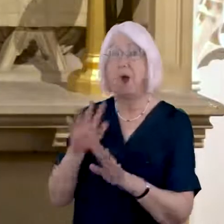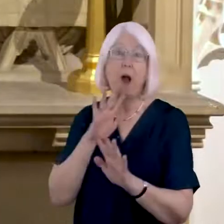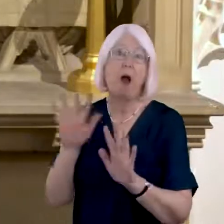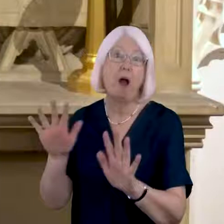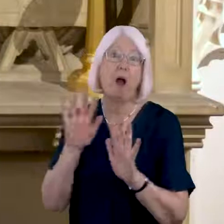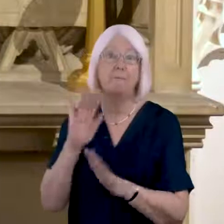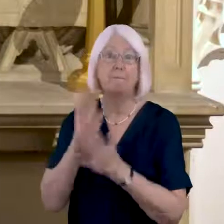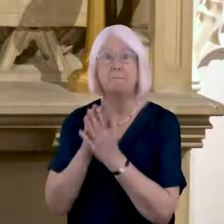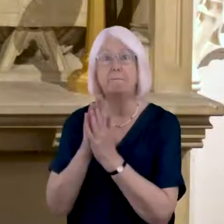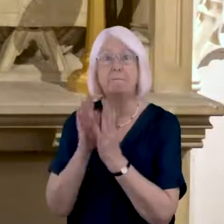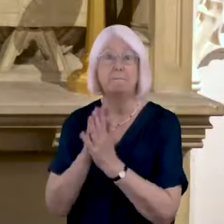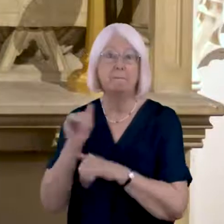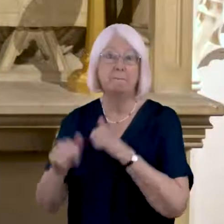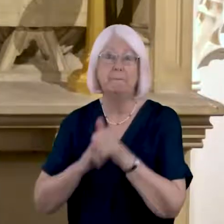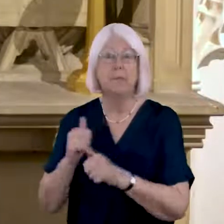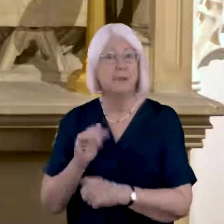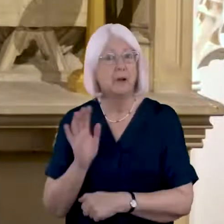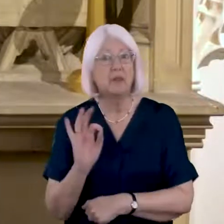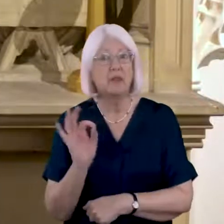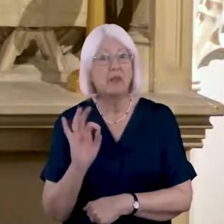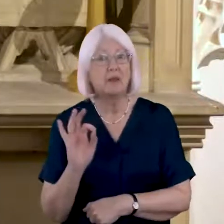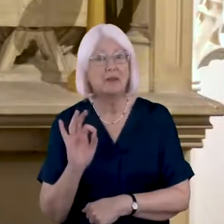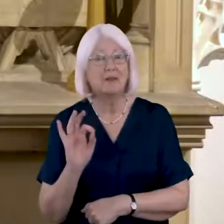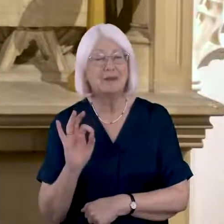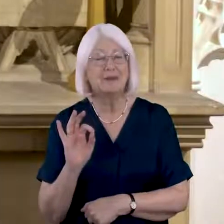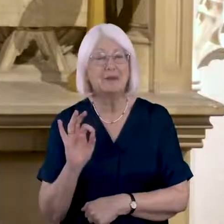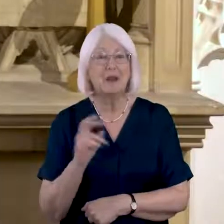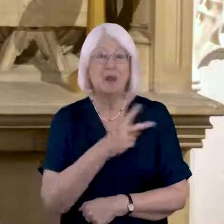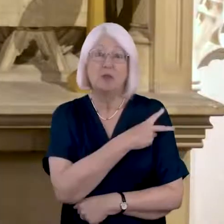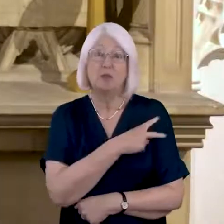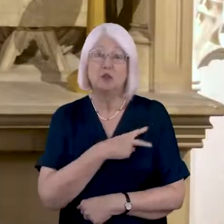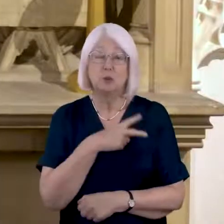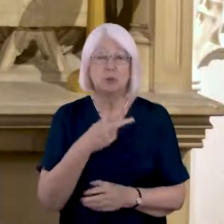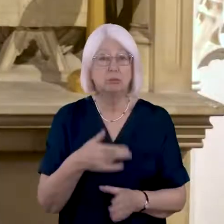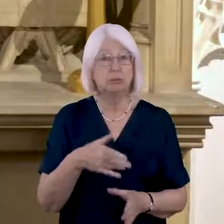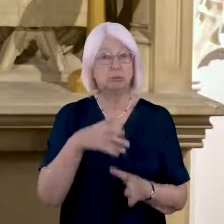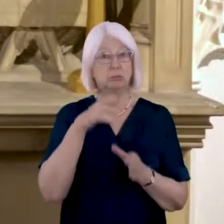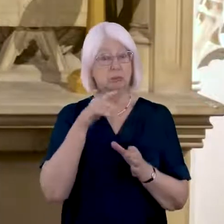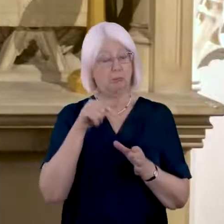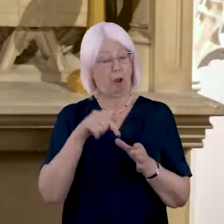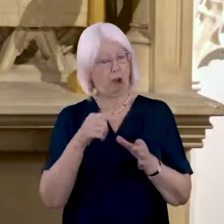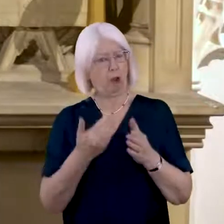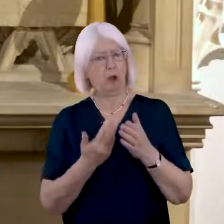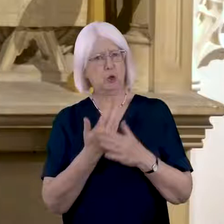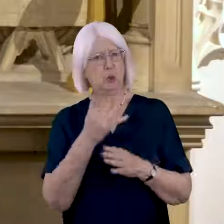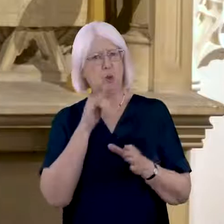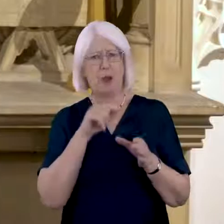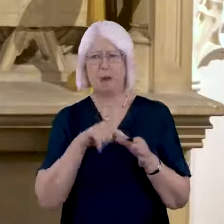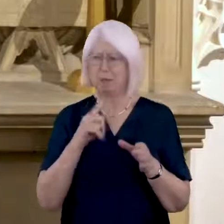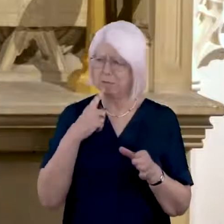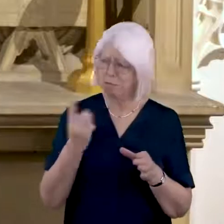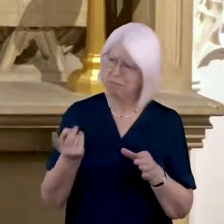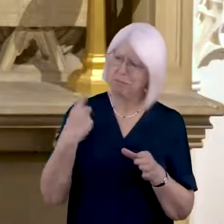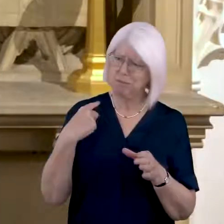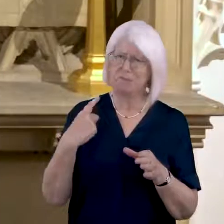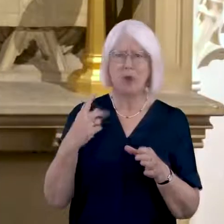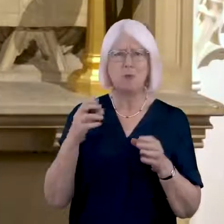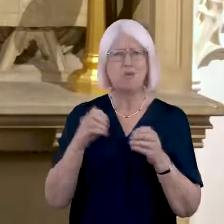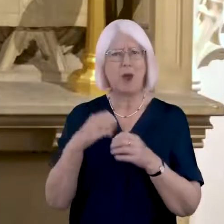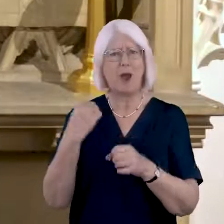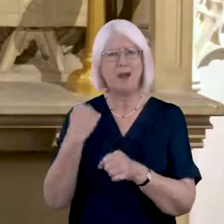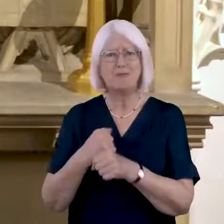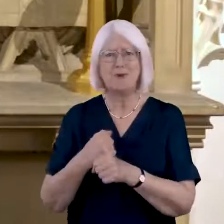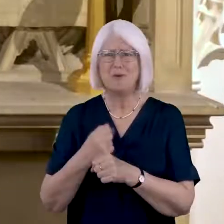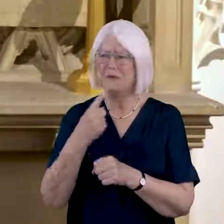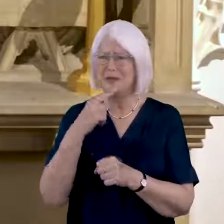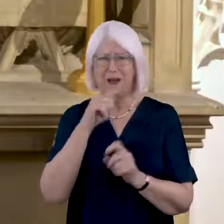of the guests. The steward, upon tasting the new wine, calls the bridegroom and says,